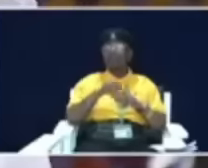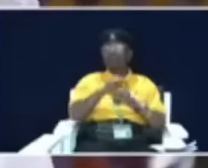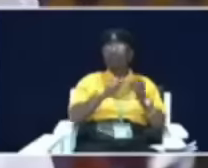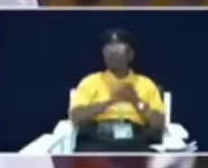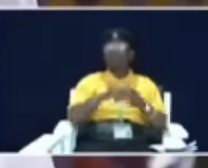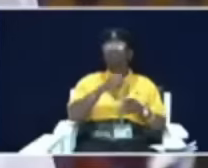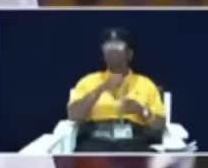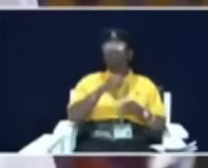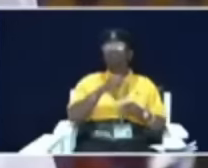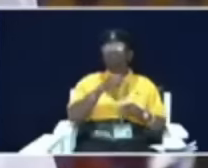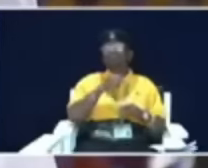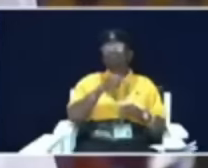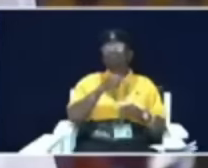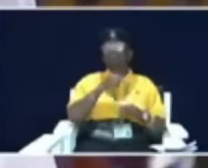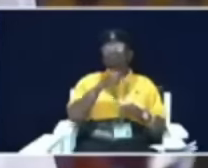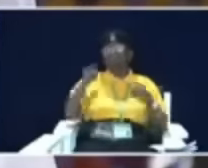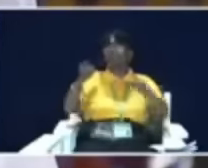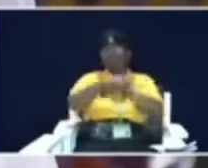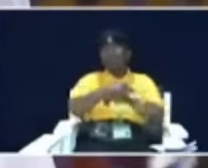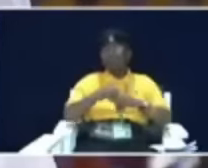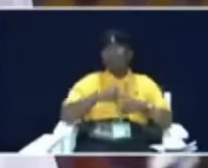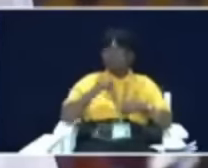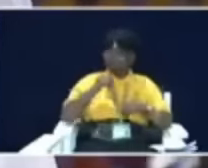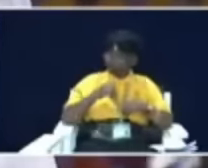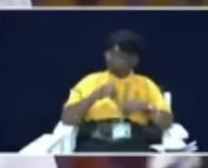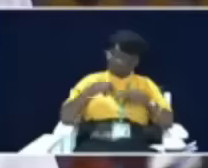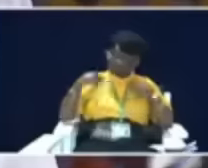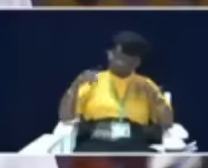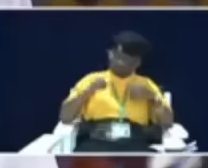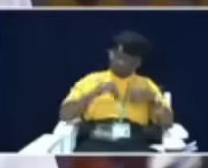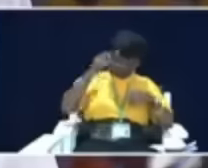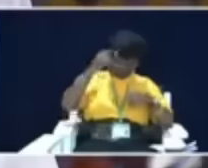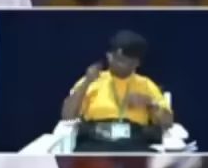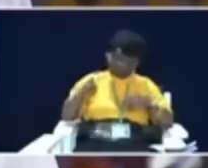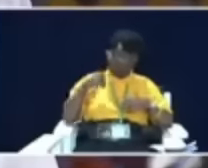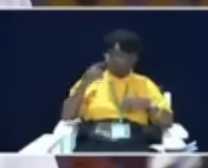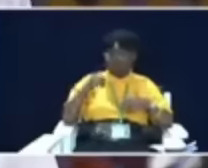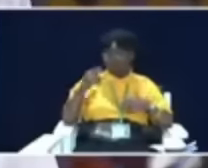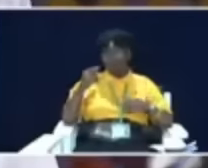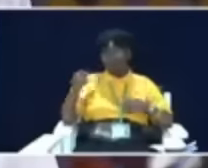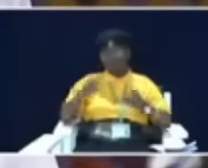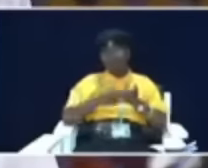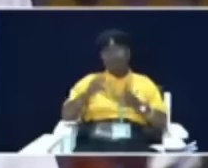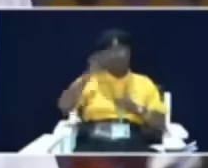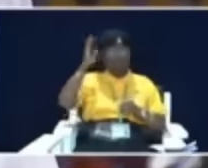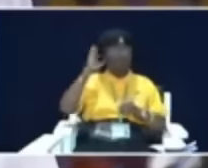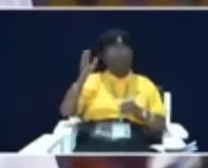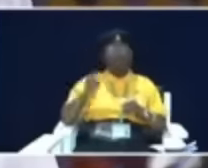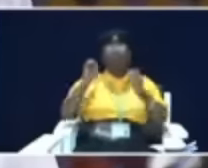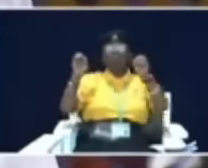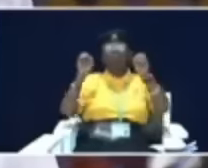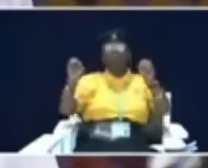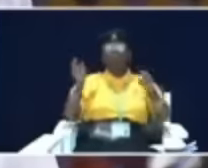I thought you said that the Holy Spirit would teach us all things. How come that we all failed in